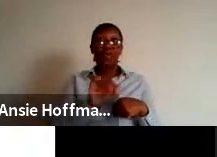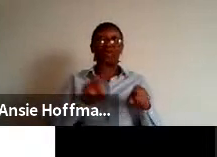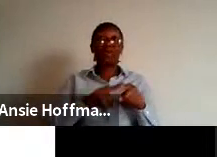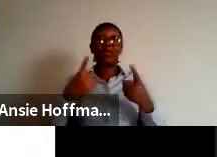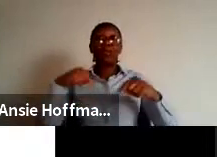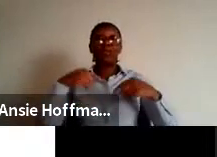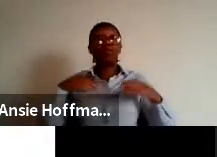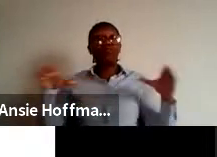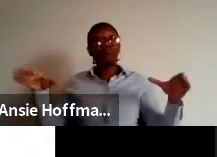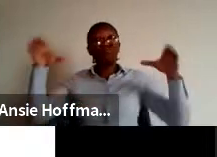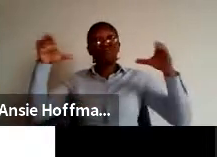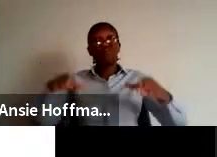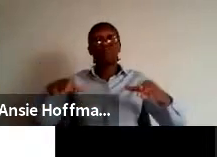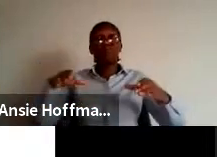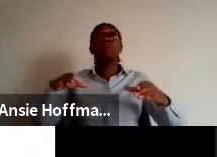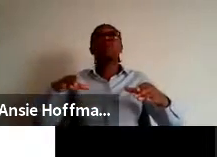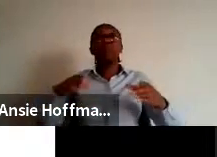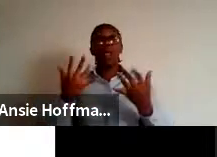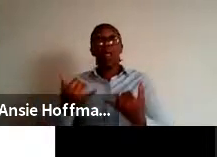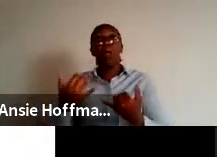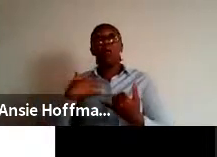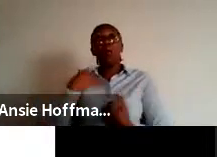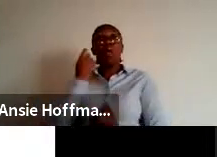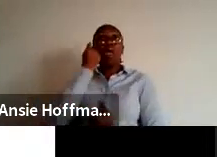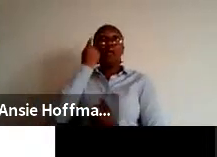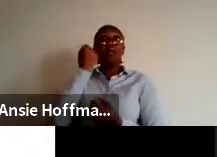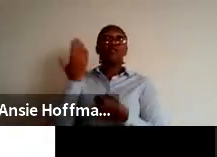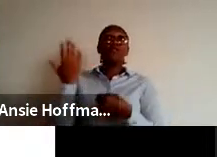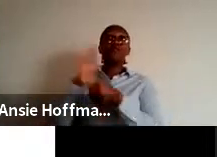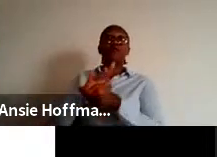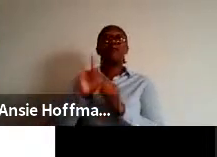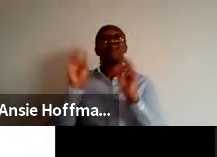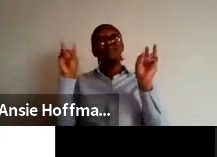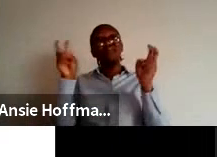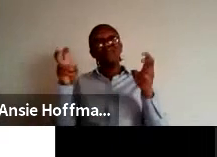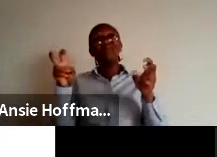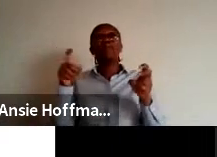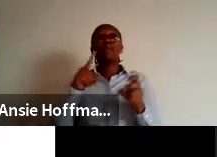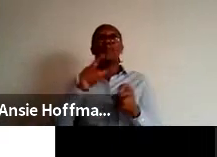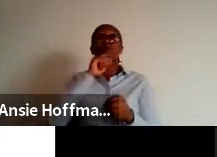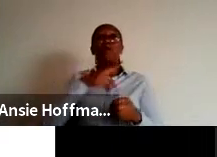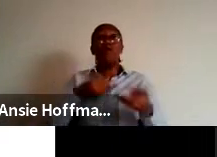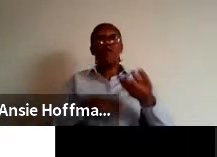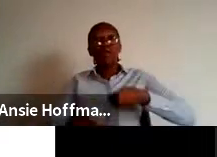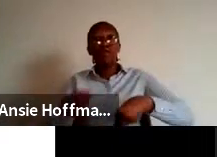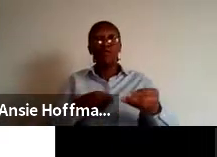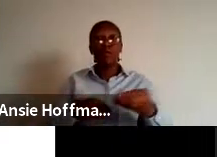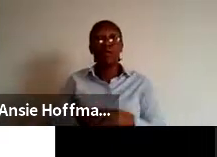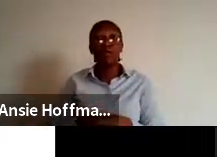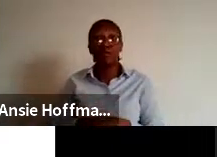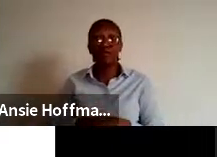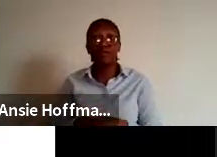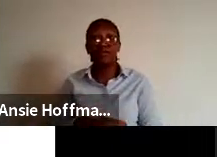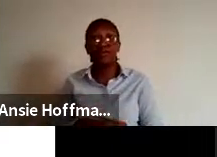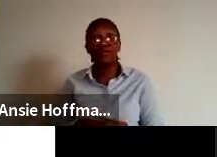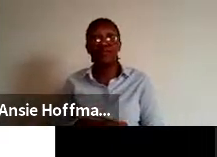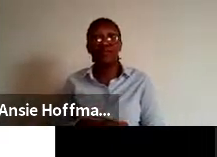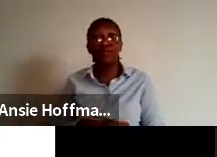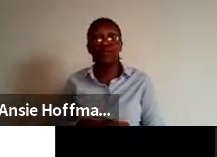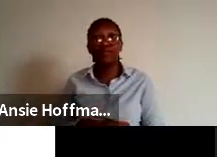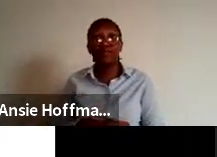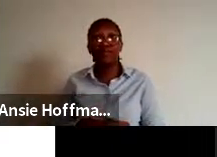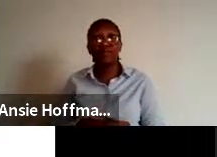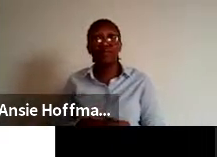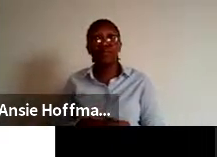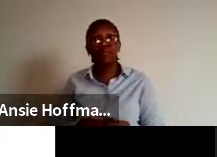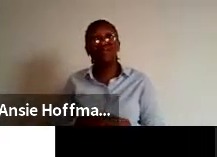of this with little bit of understanding from where we were before the presentation today, in terms of the extent